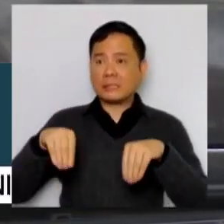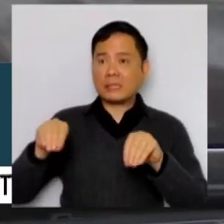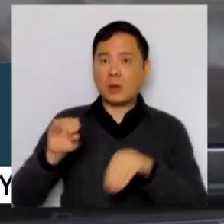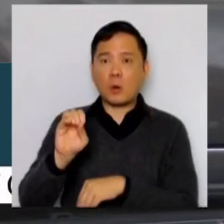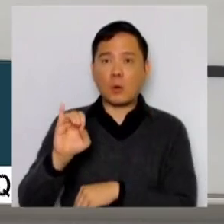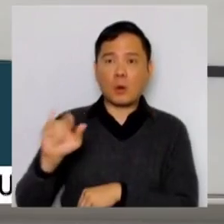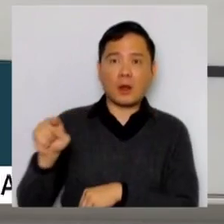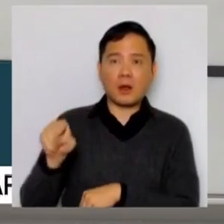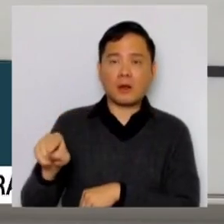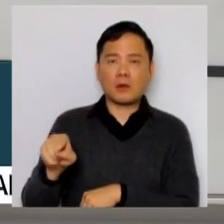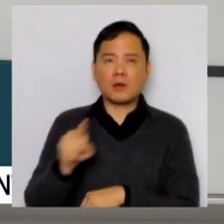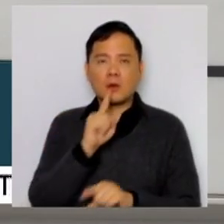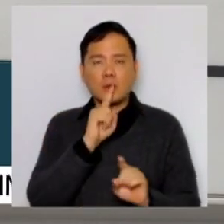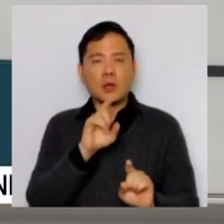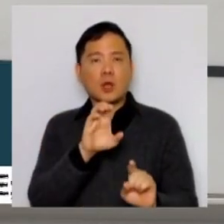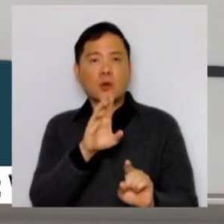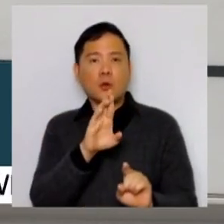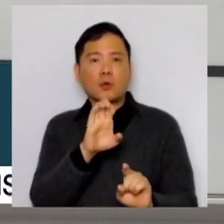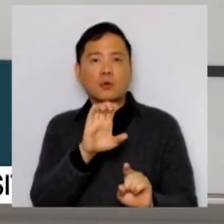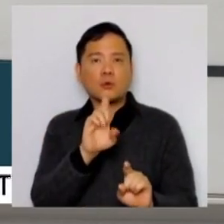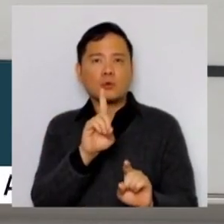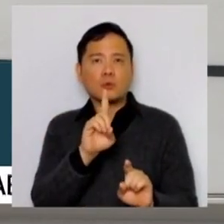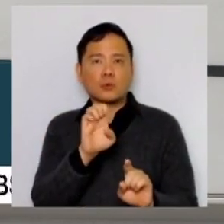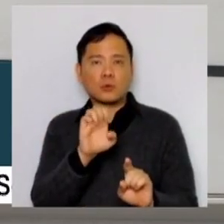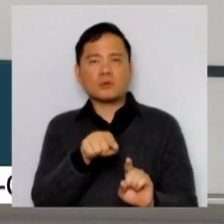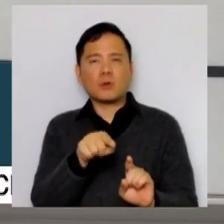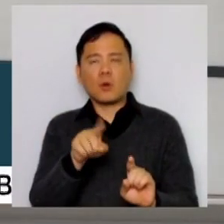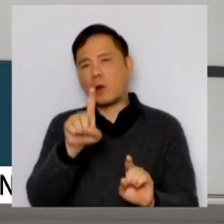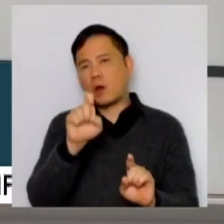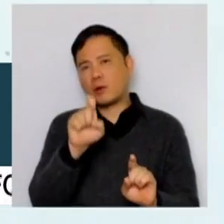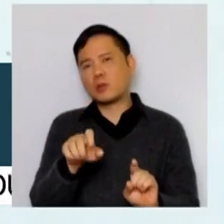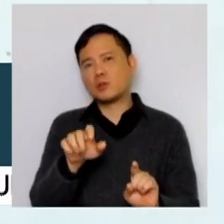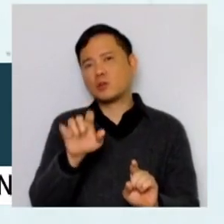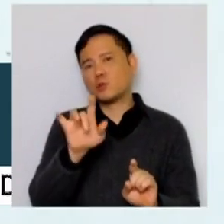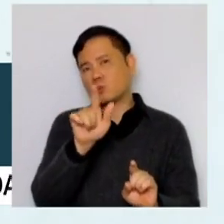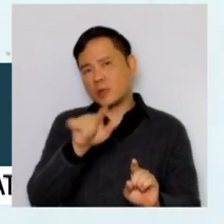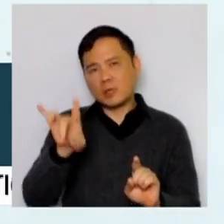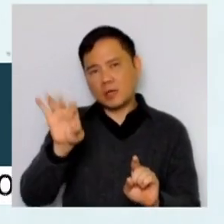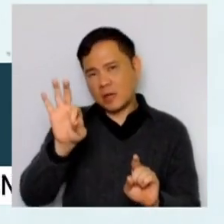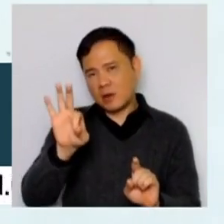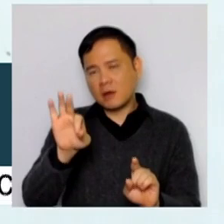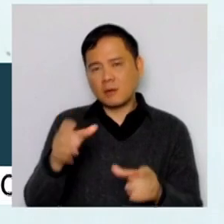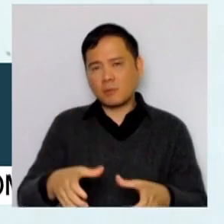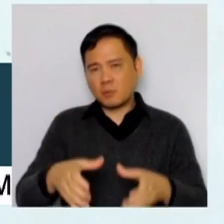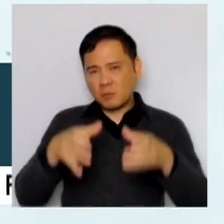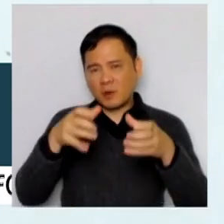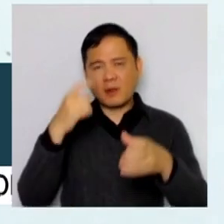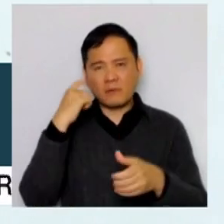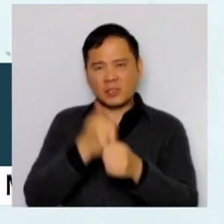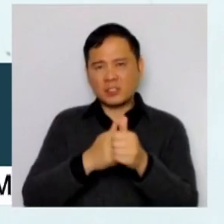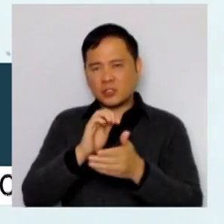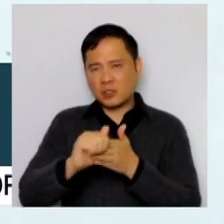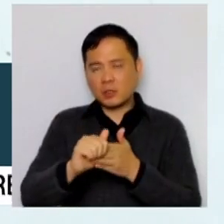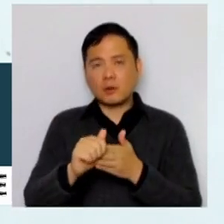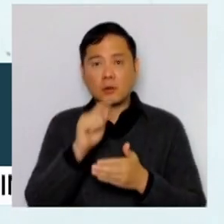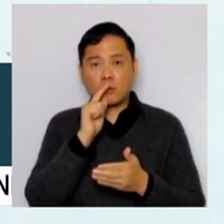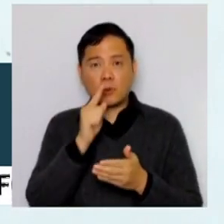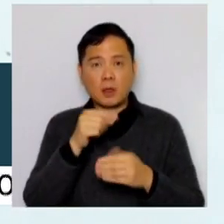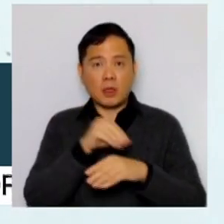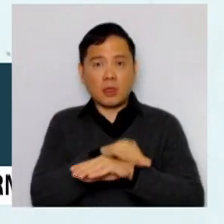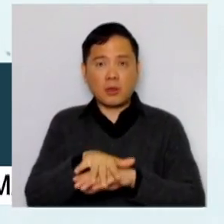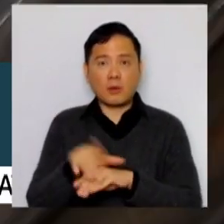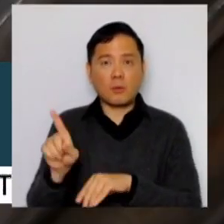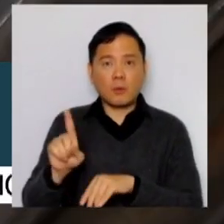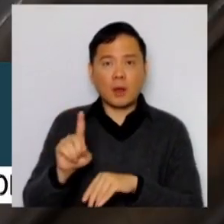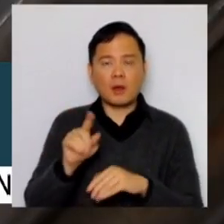benchmark Brent crude soared to $139 per barrel over fears of supply disruptions following the conflict between Russia and